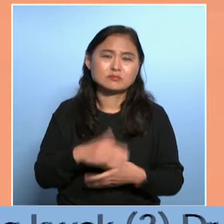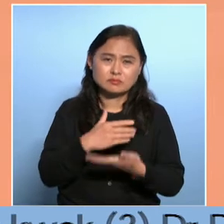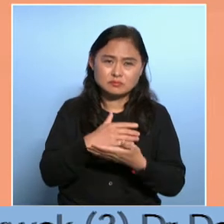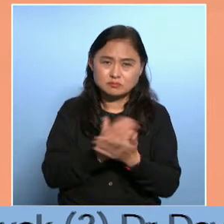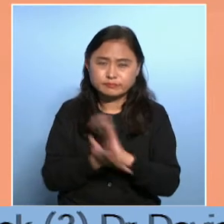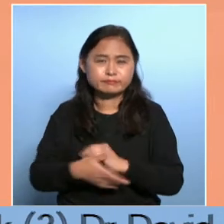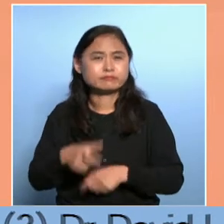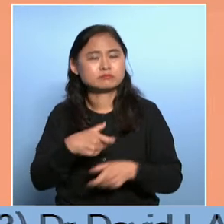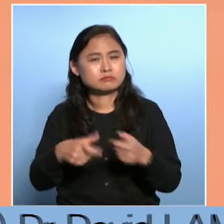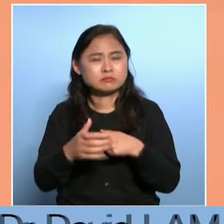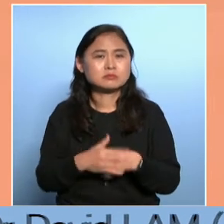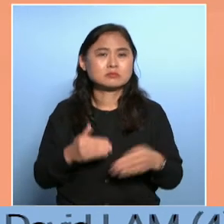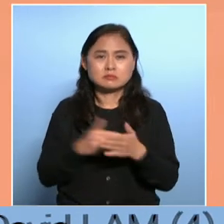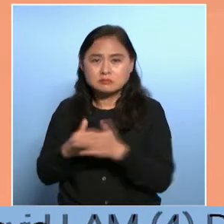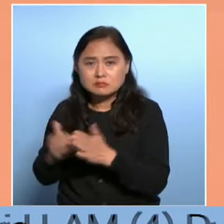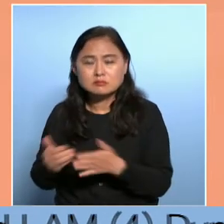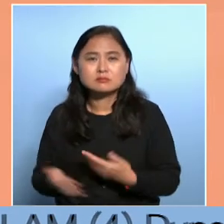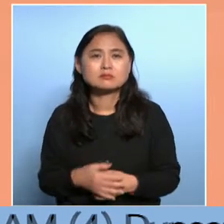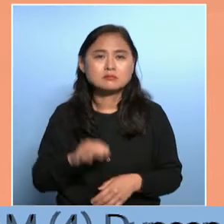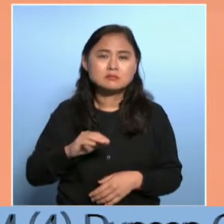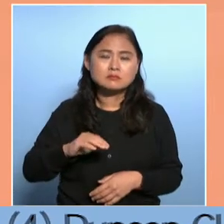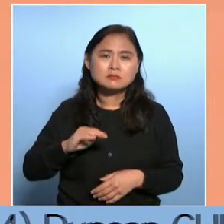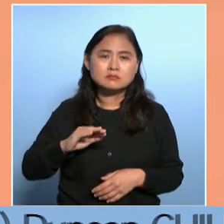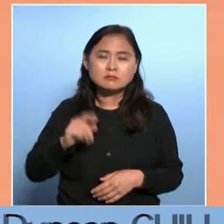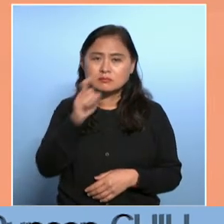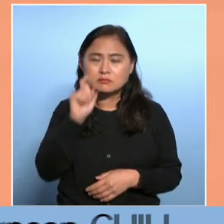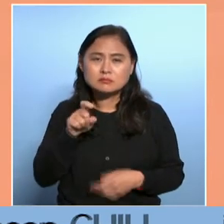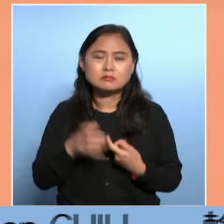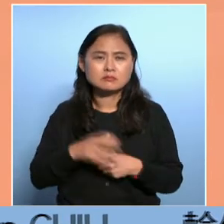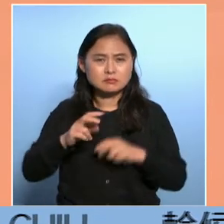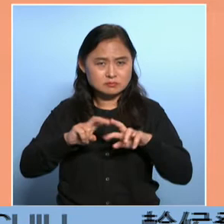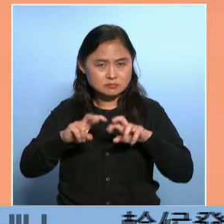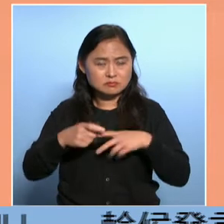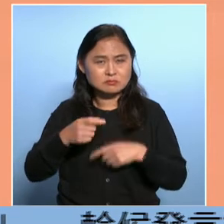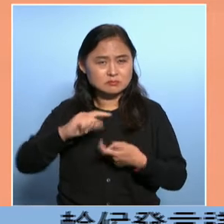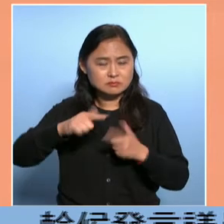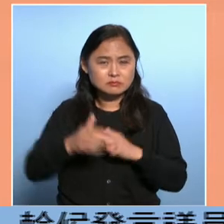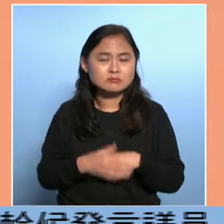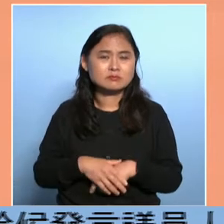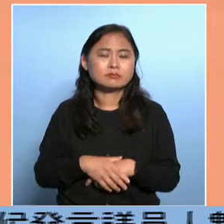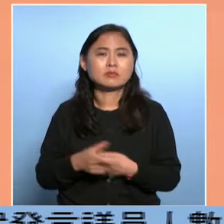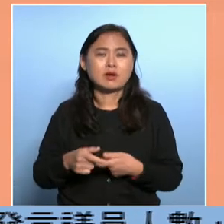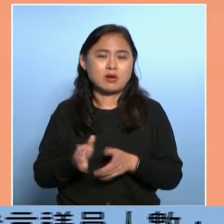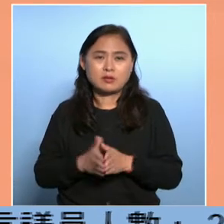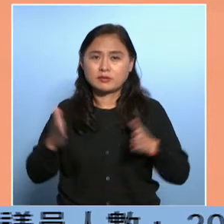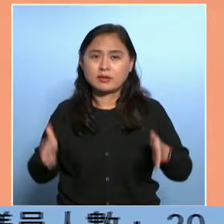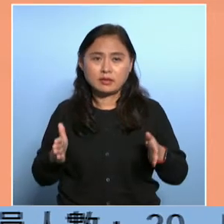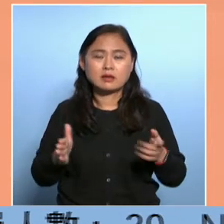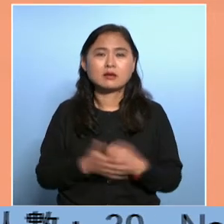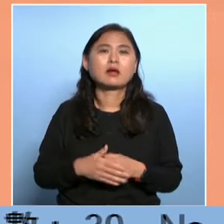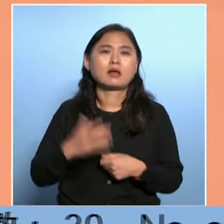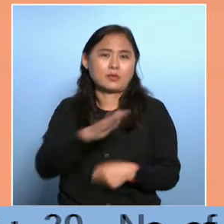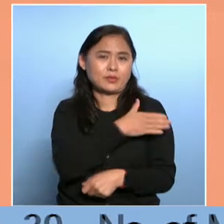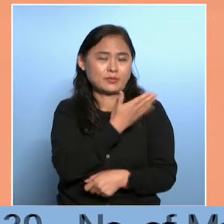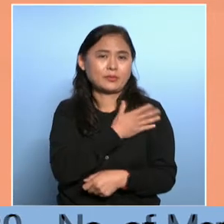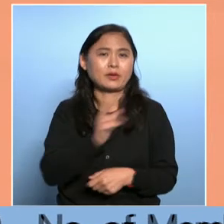an easy job. Of course, the government has ordered certain trades and industries to